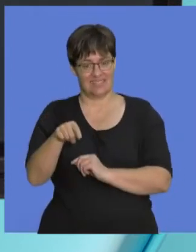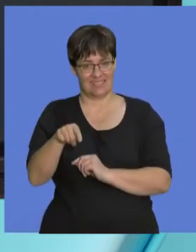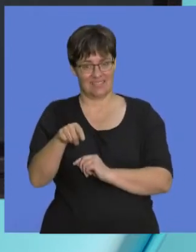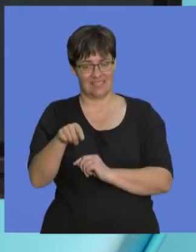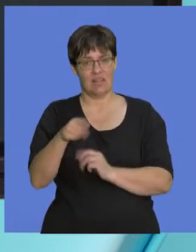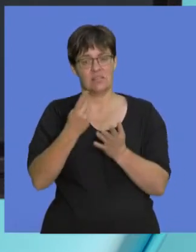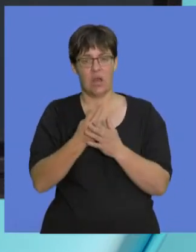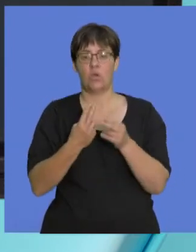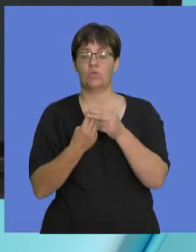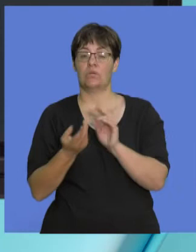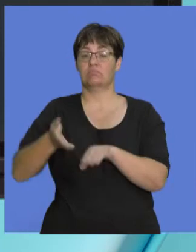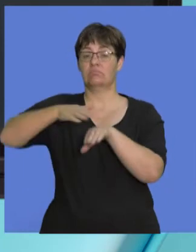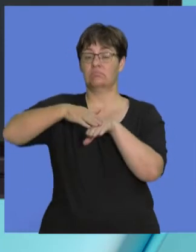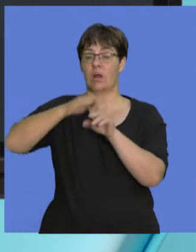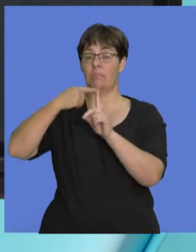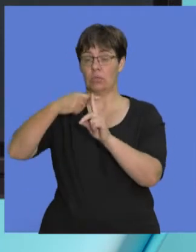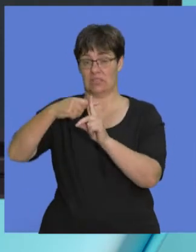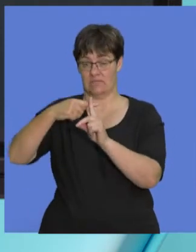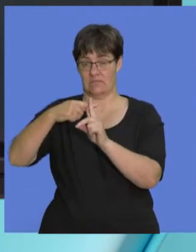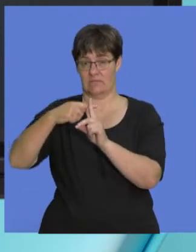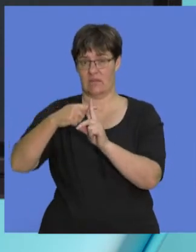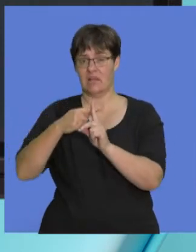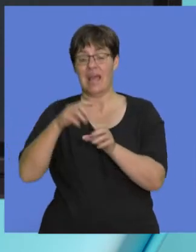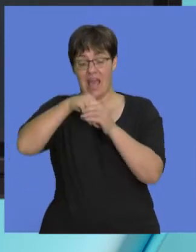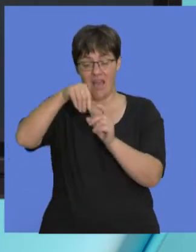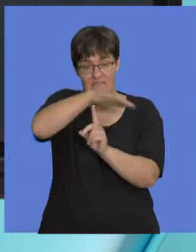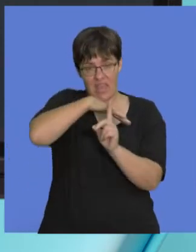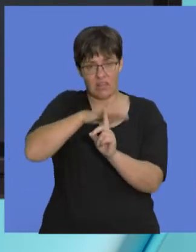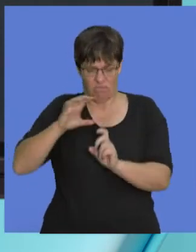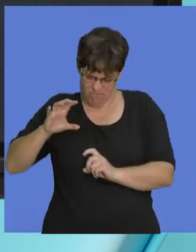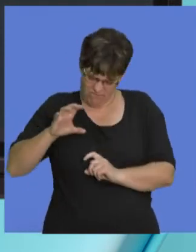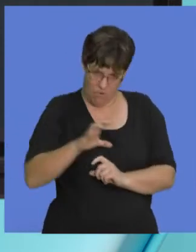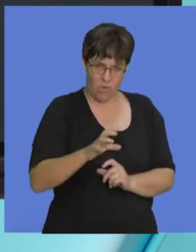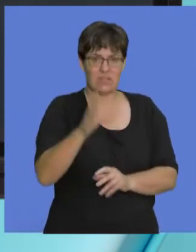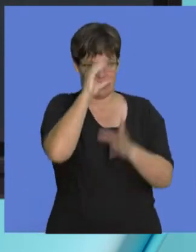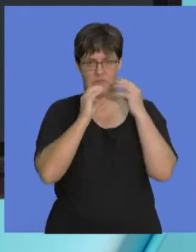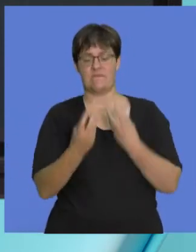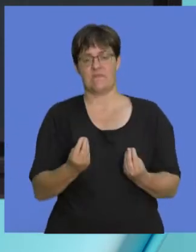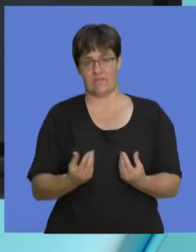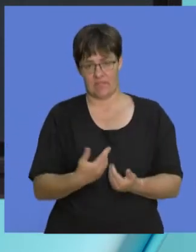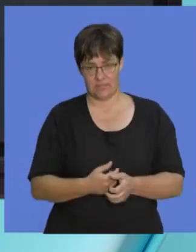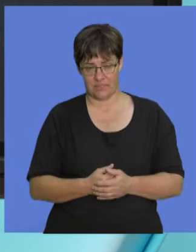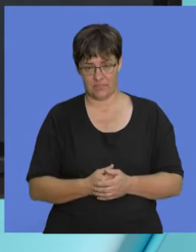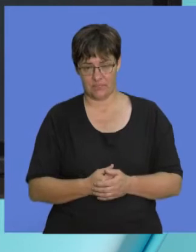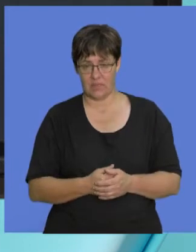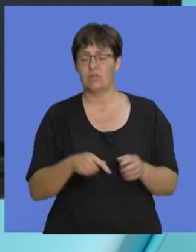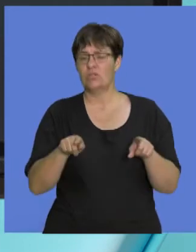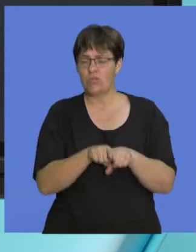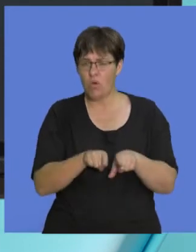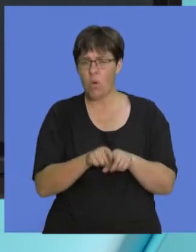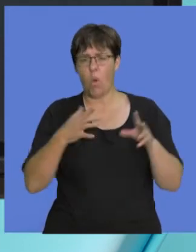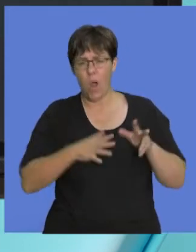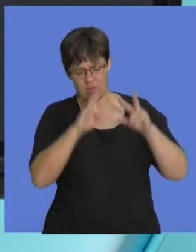put a unit positive charge, it experiences a force in that field. Now we want to see, or explore rather, and discover some of